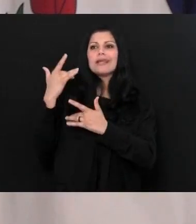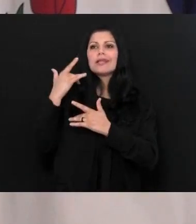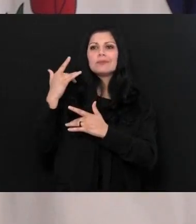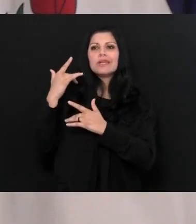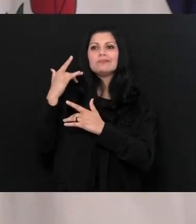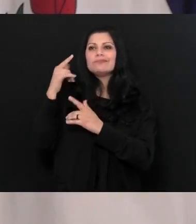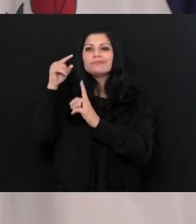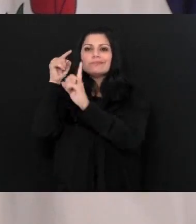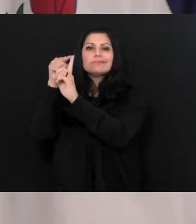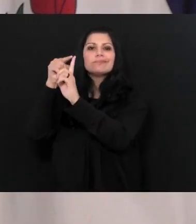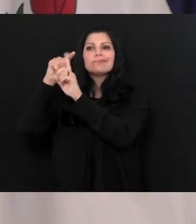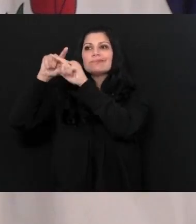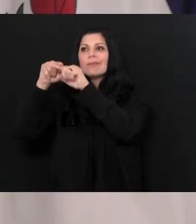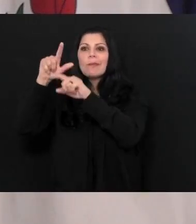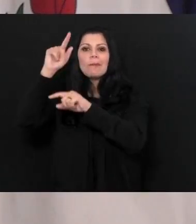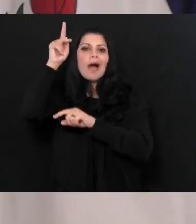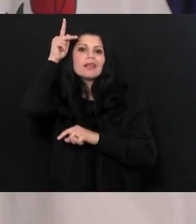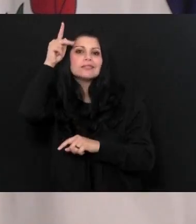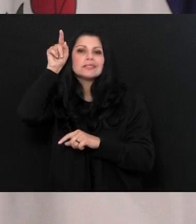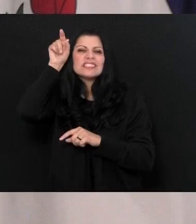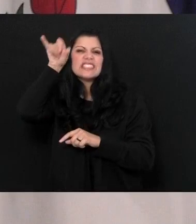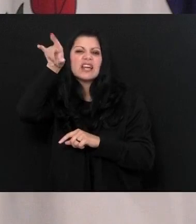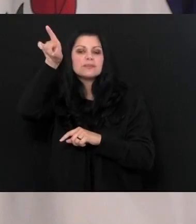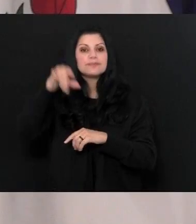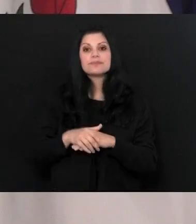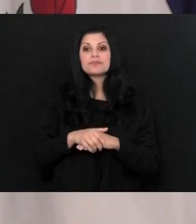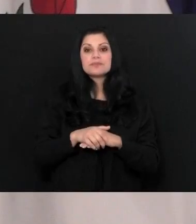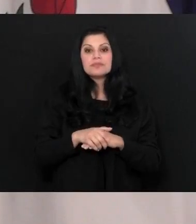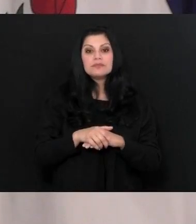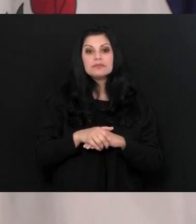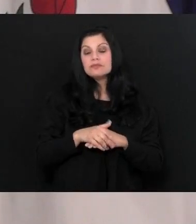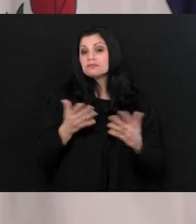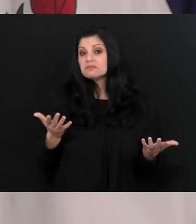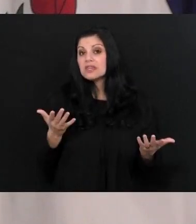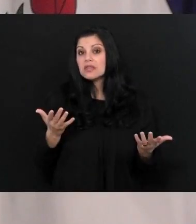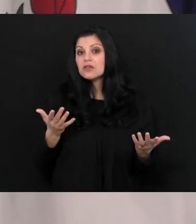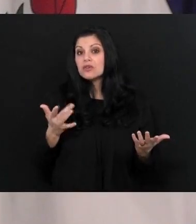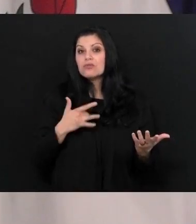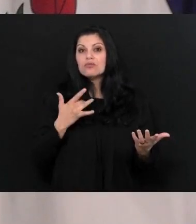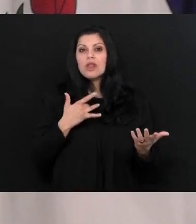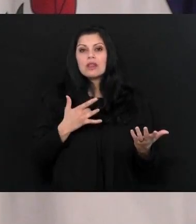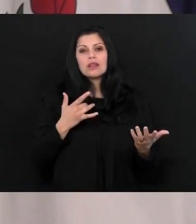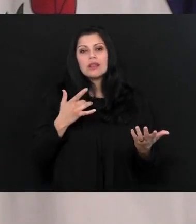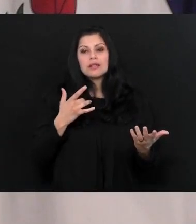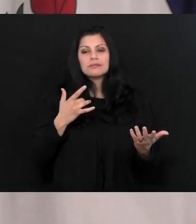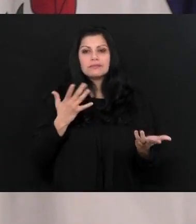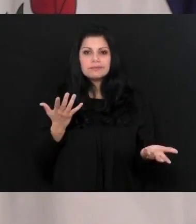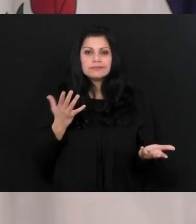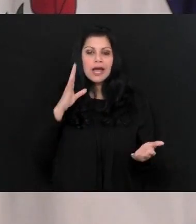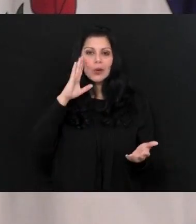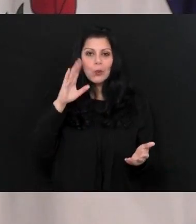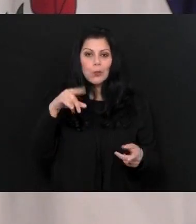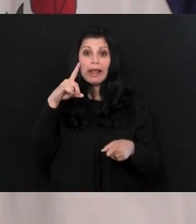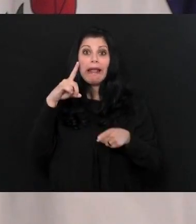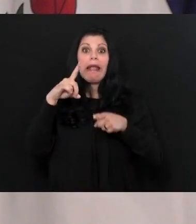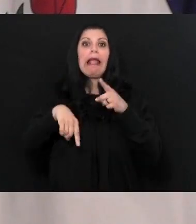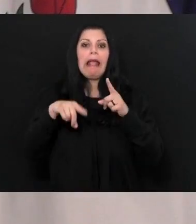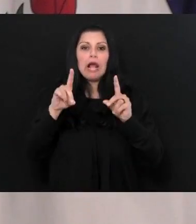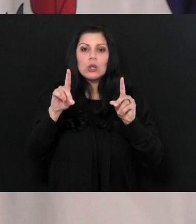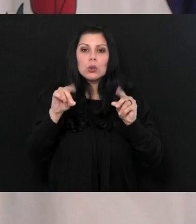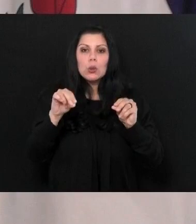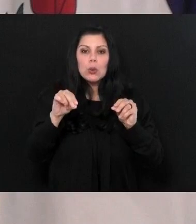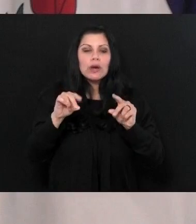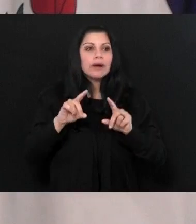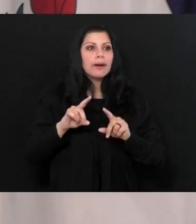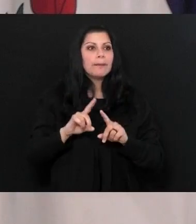anything it would really be entertaining is to, if and I know we can't do this, but boy,